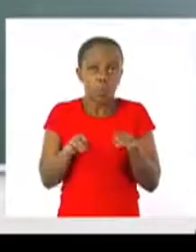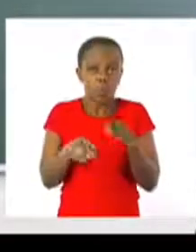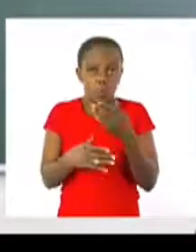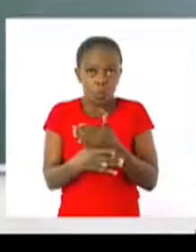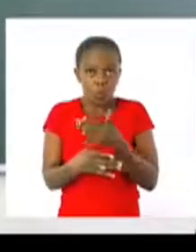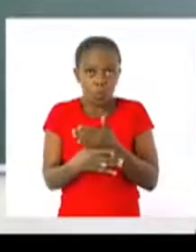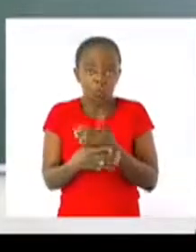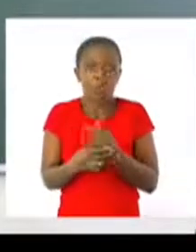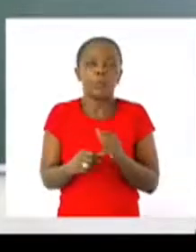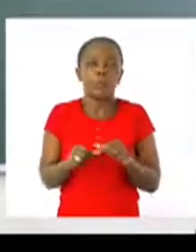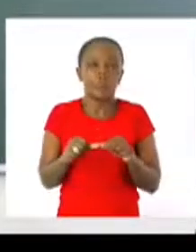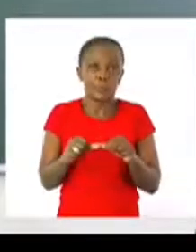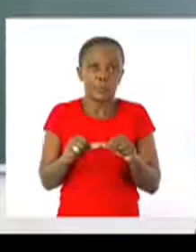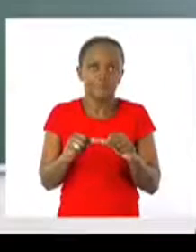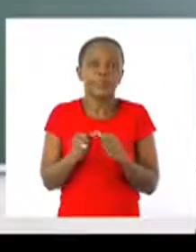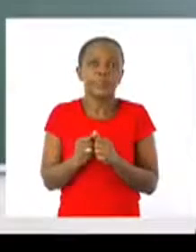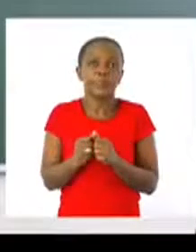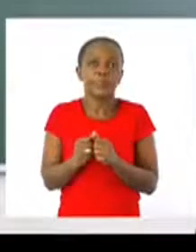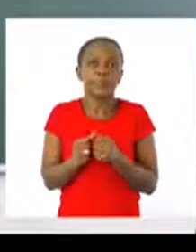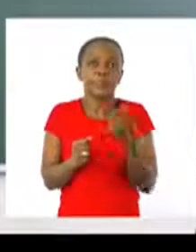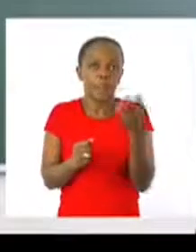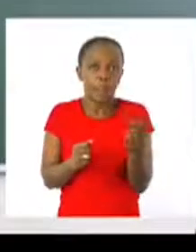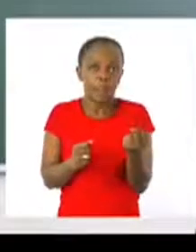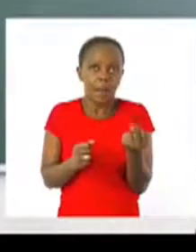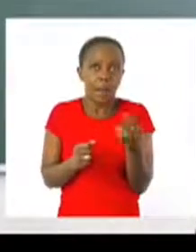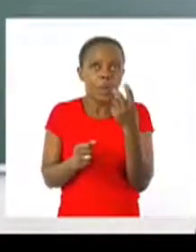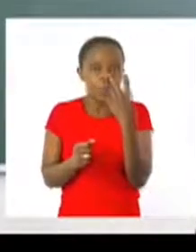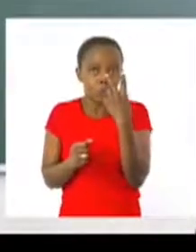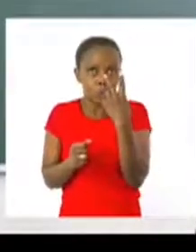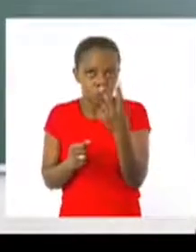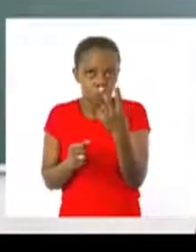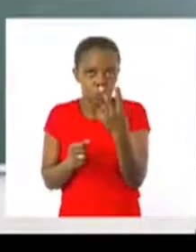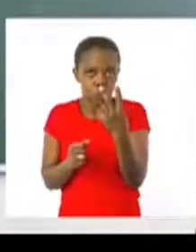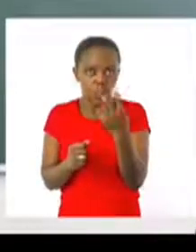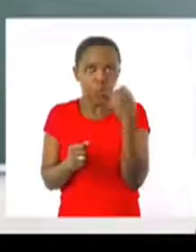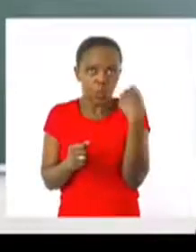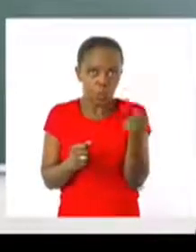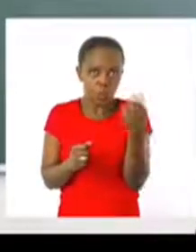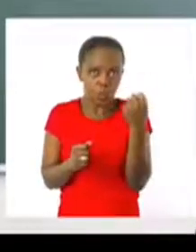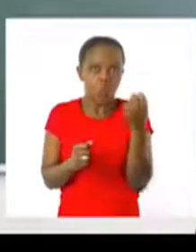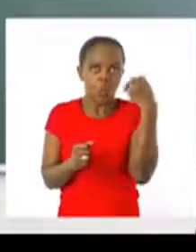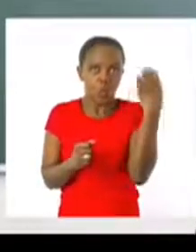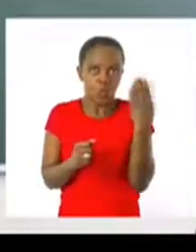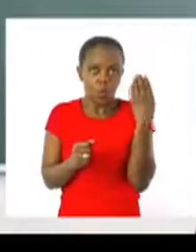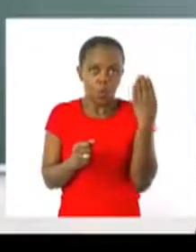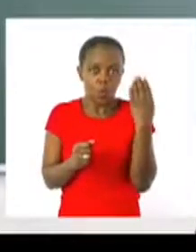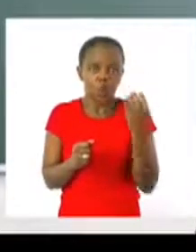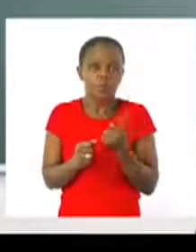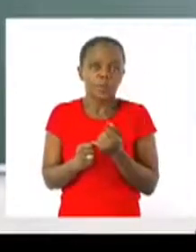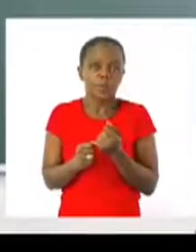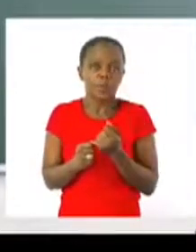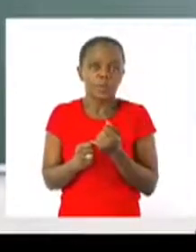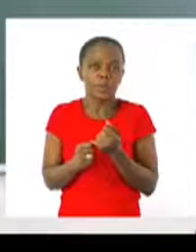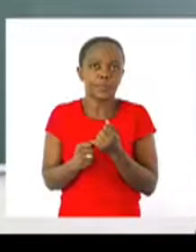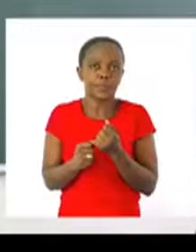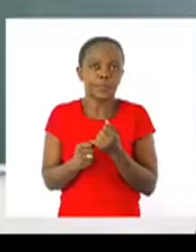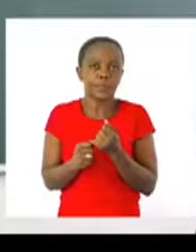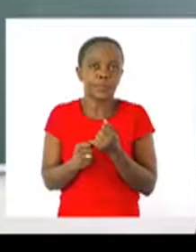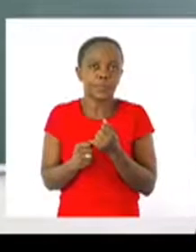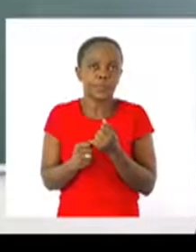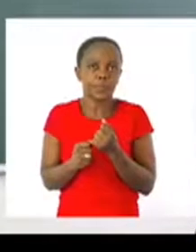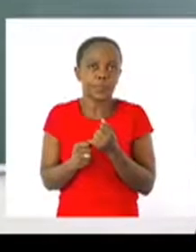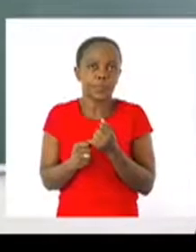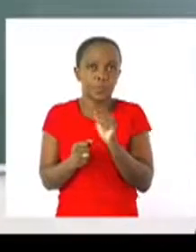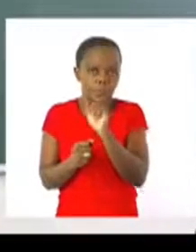the chalkboard. I have 2 blue balls, so I'm going to write 2 on the